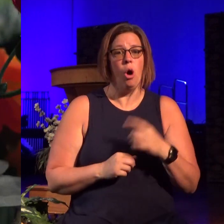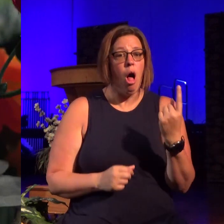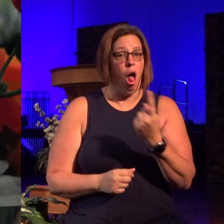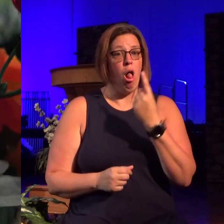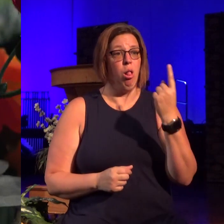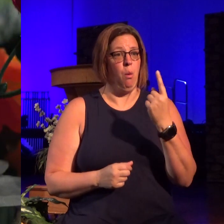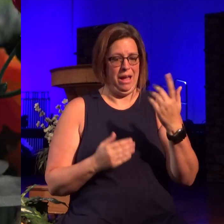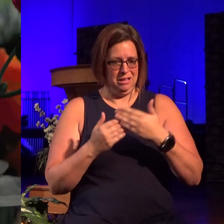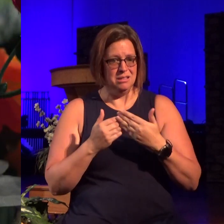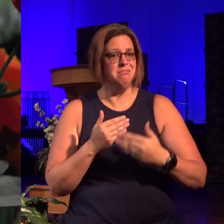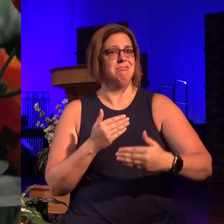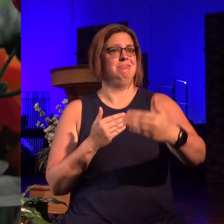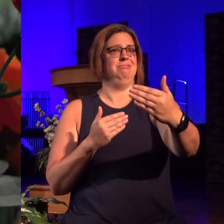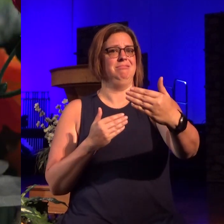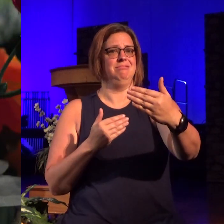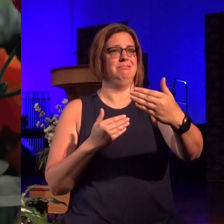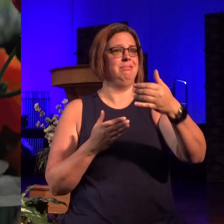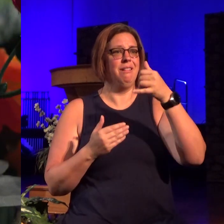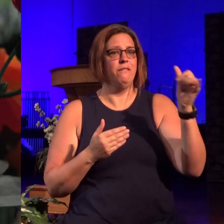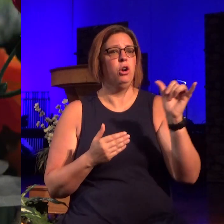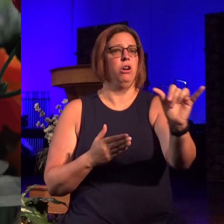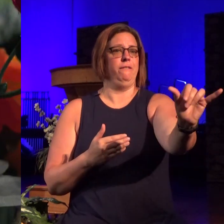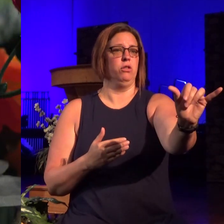always and in all ways.